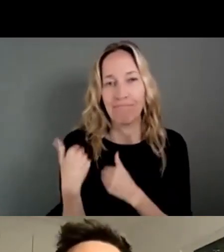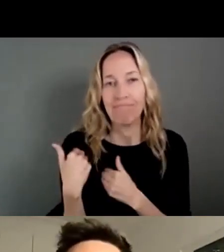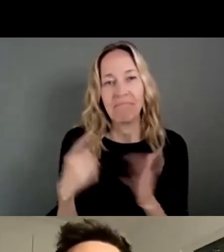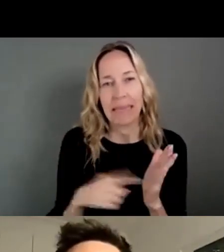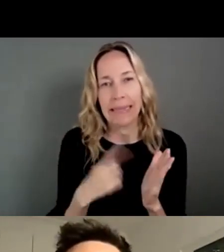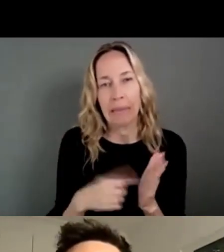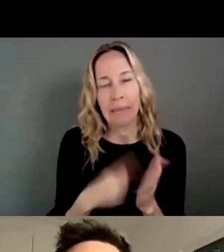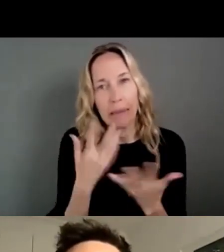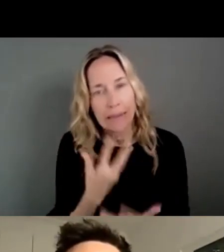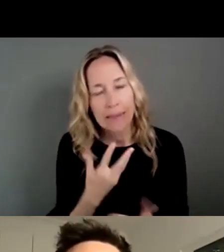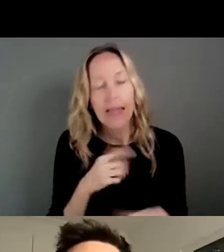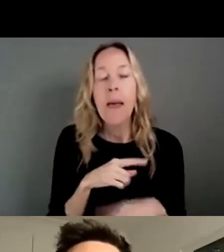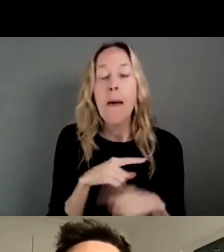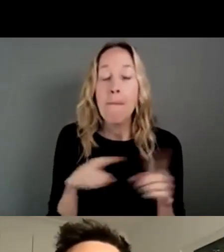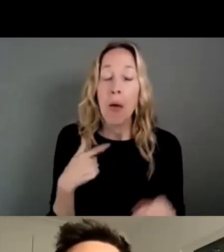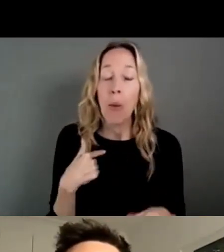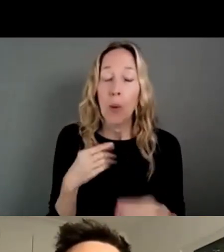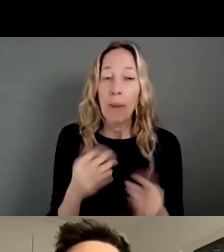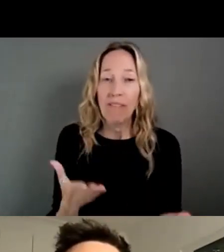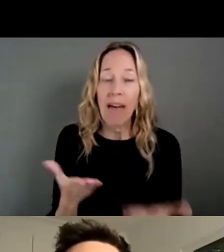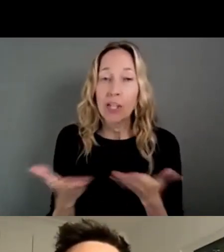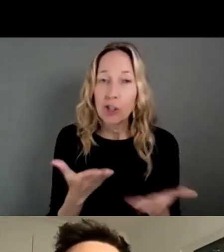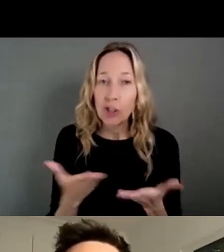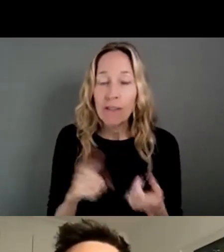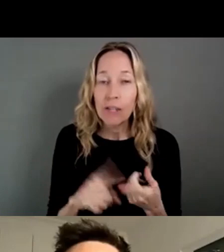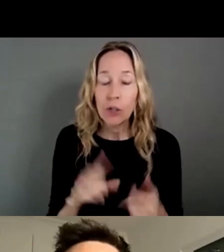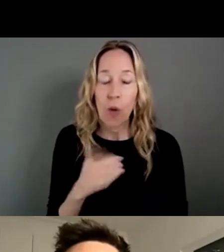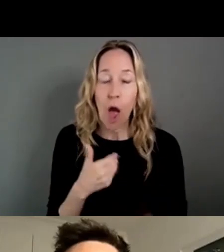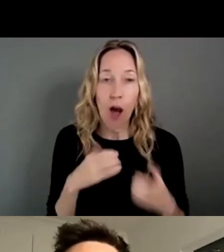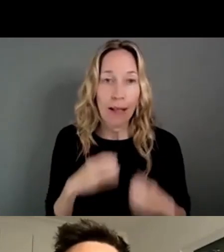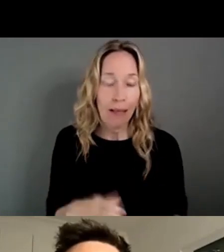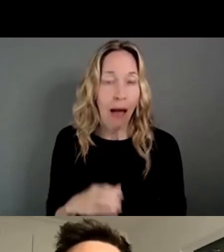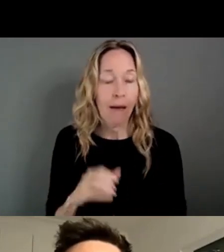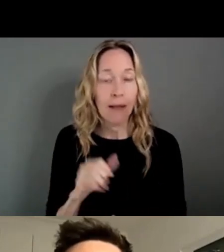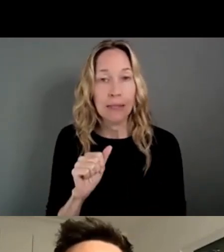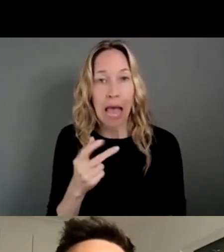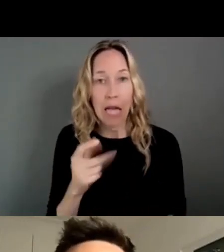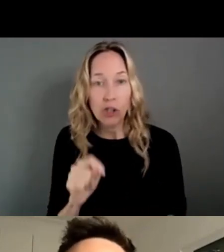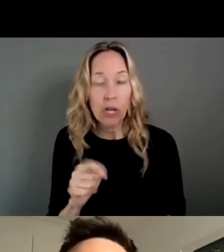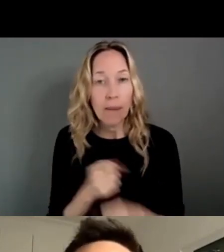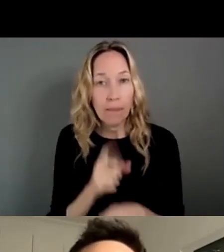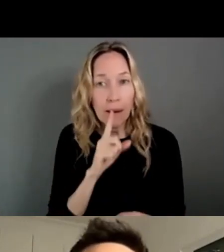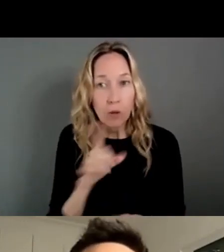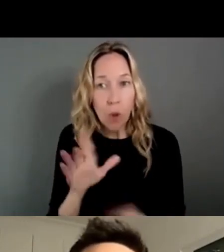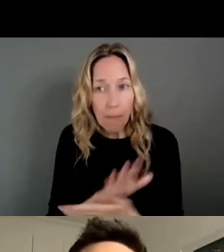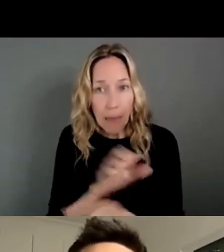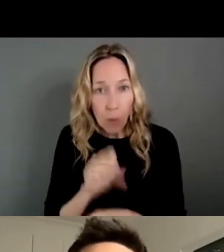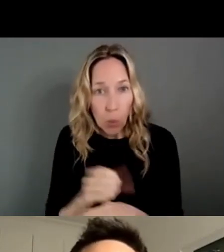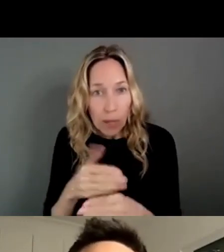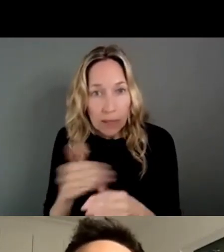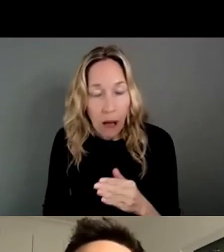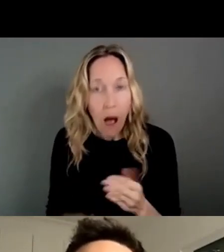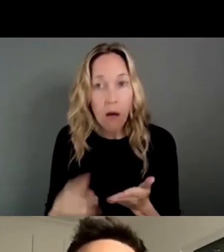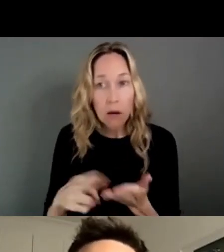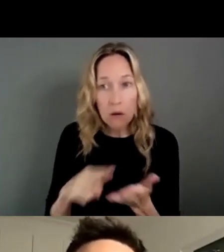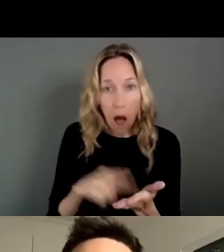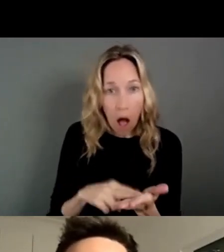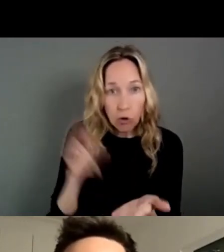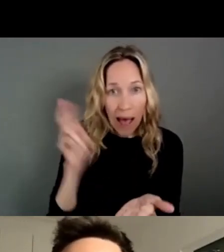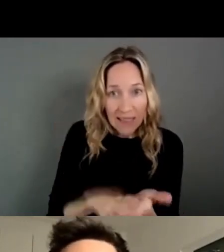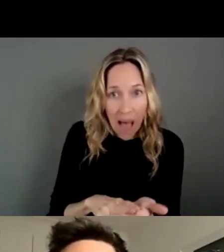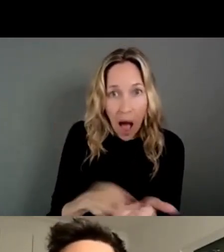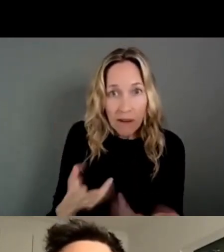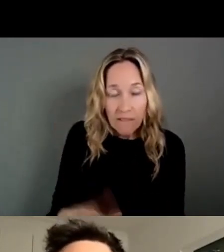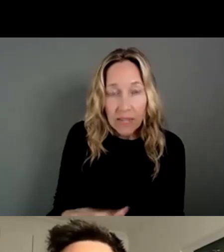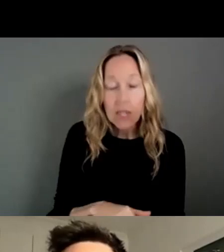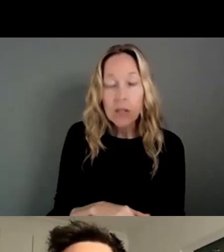our client agents. We make sure your paperwork is done. Is your contract executed? Do we have a deposit? Do you have at